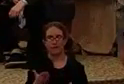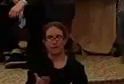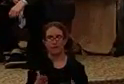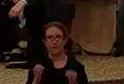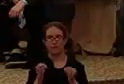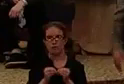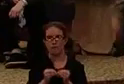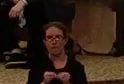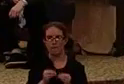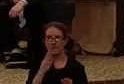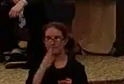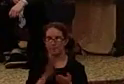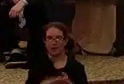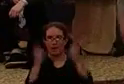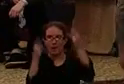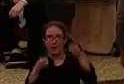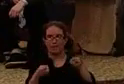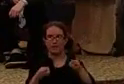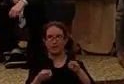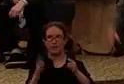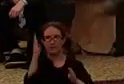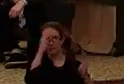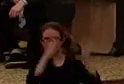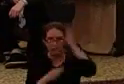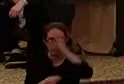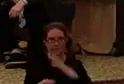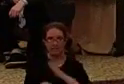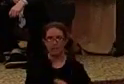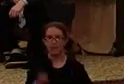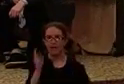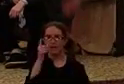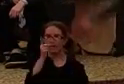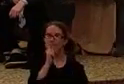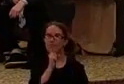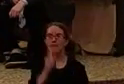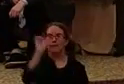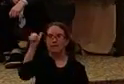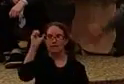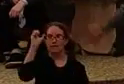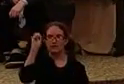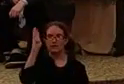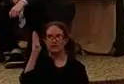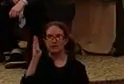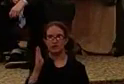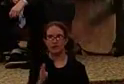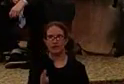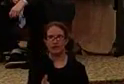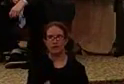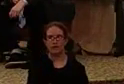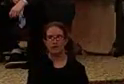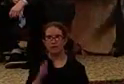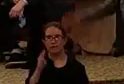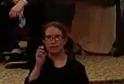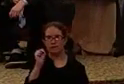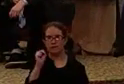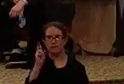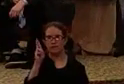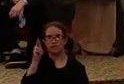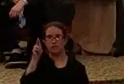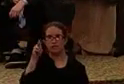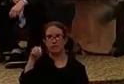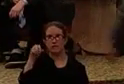sinister going on in this situation. Amen. And that was the fact that Jacob was a supplanter. Amen. That